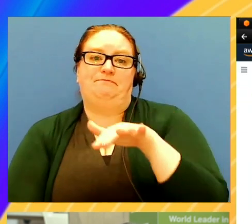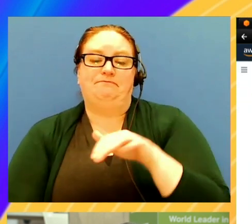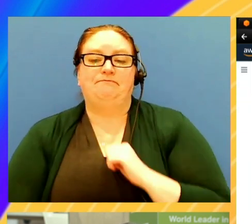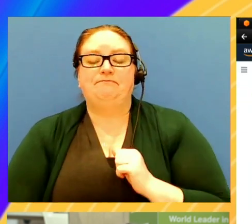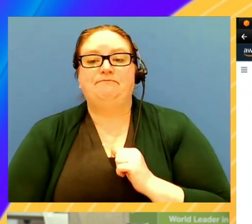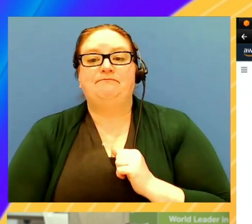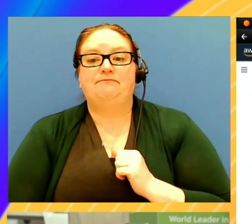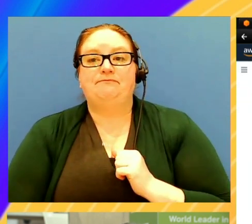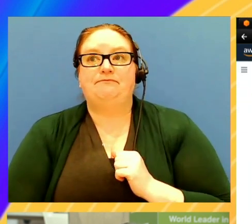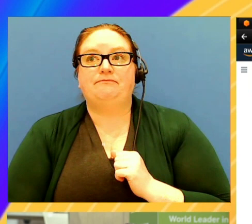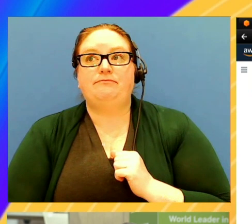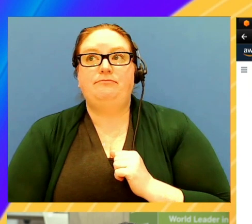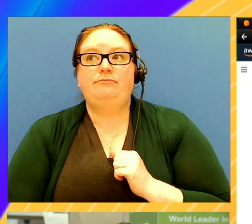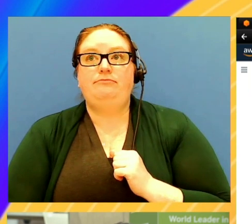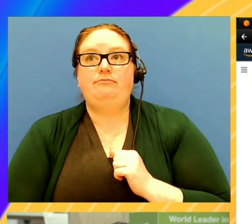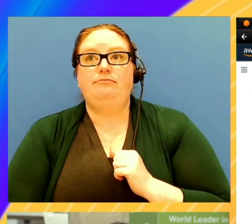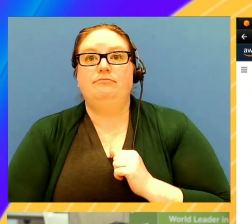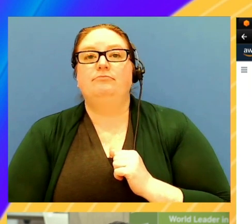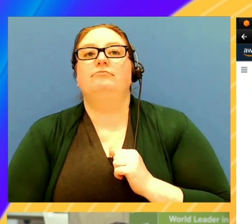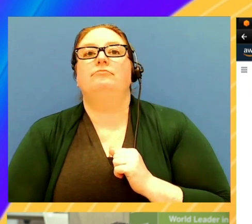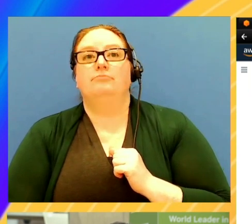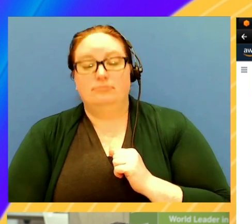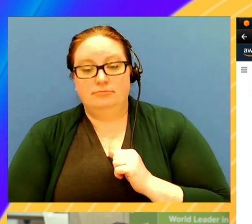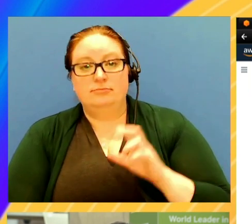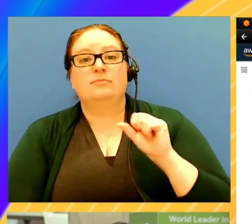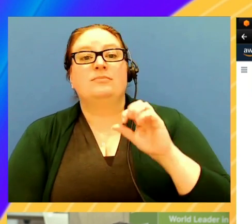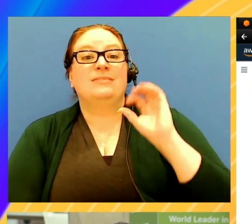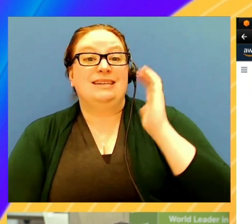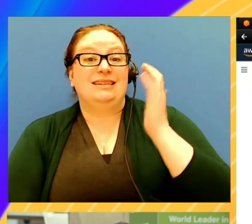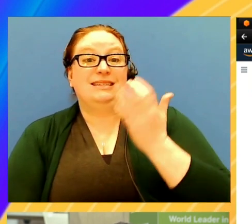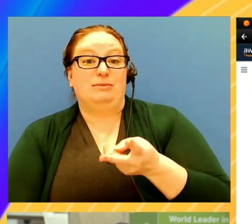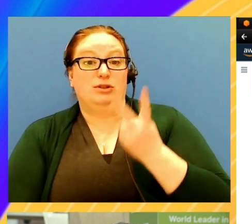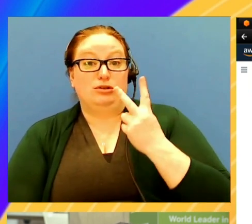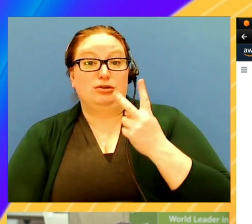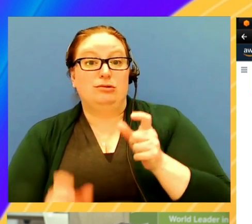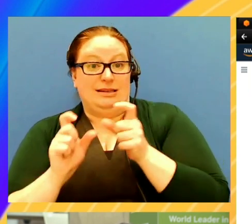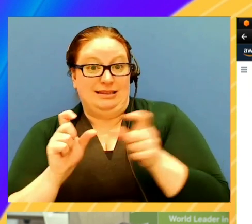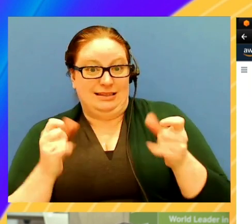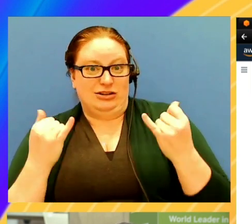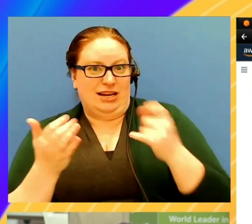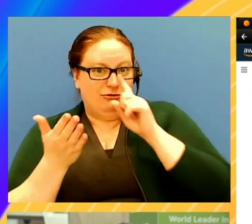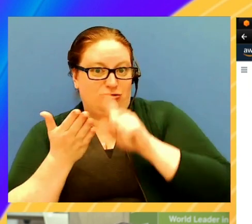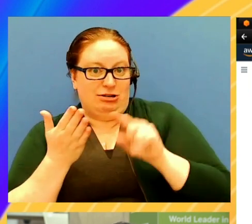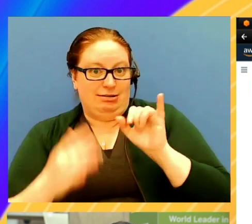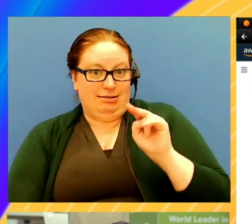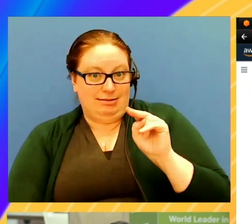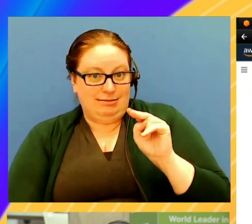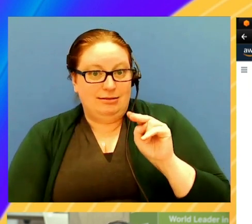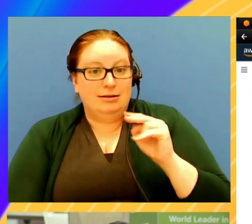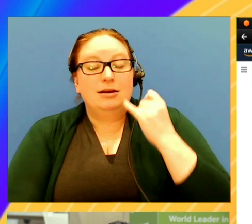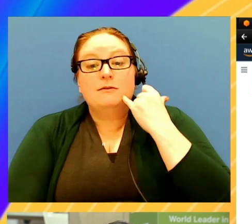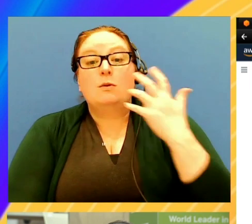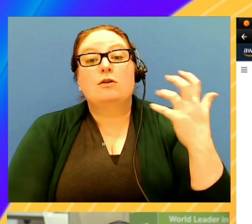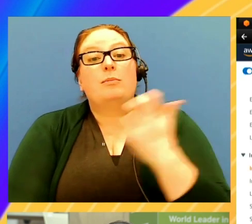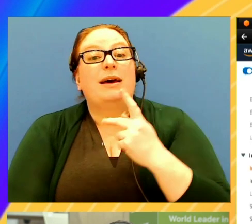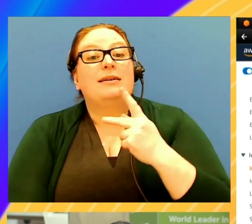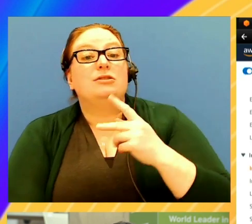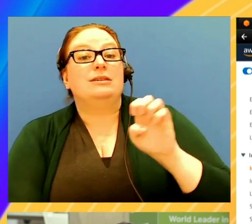So let's go ahead. Yep, so it looks like 2 of those instances are now checking in. Again, so if we were to go back to the EC2